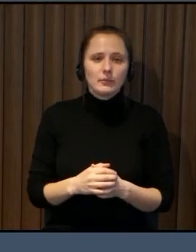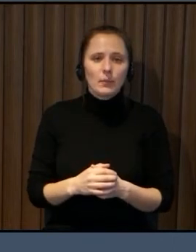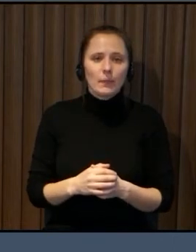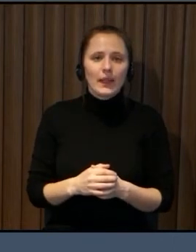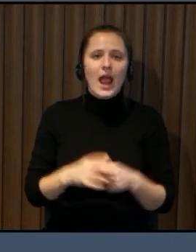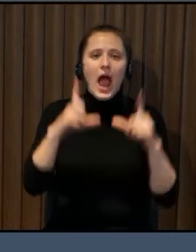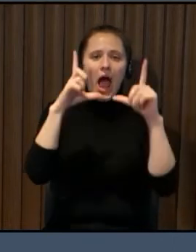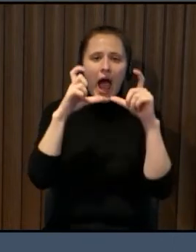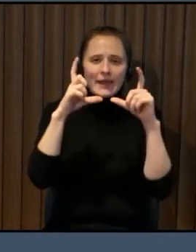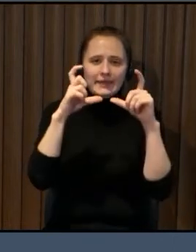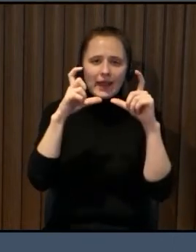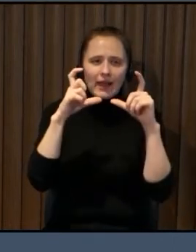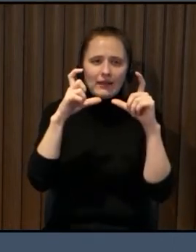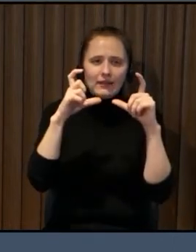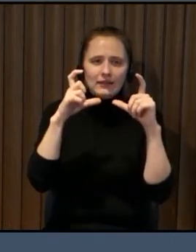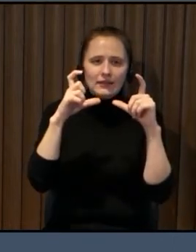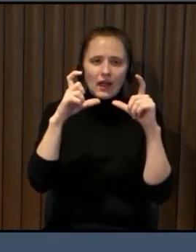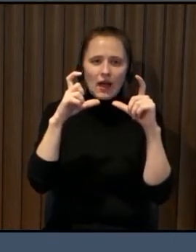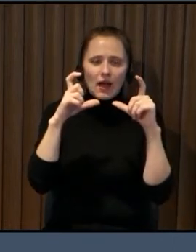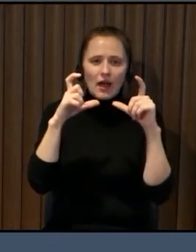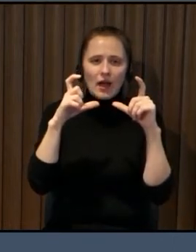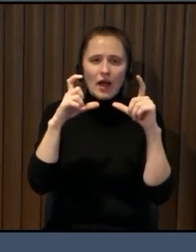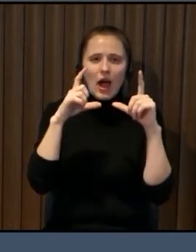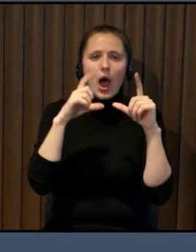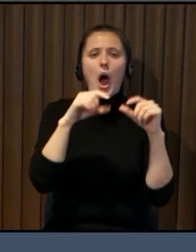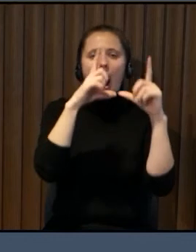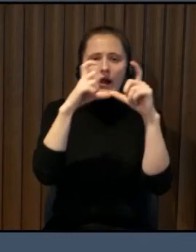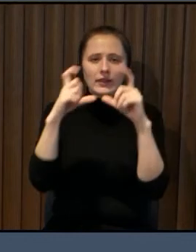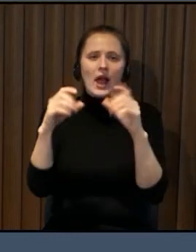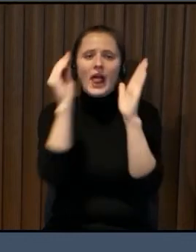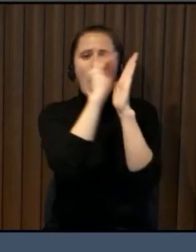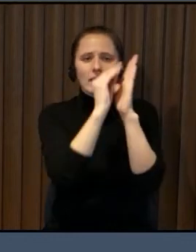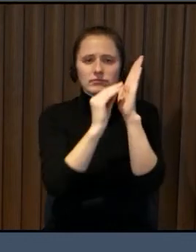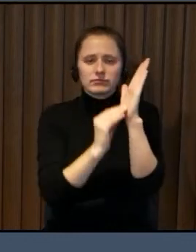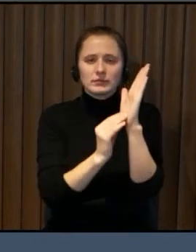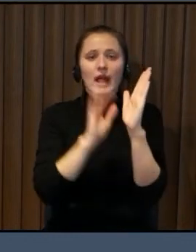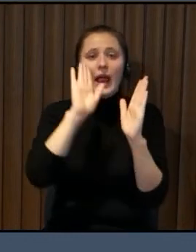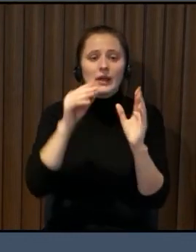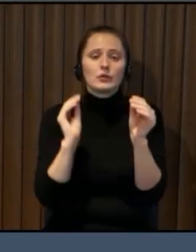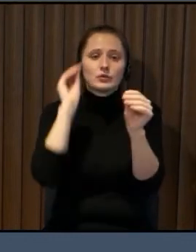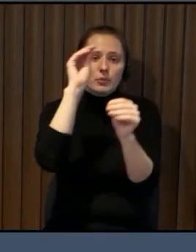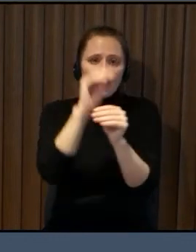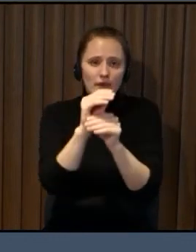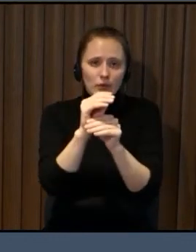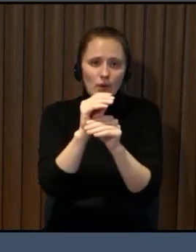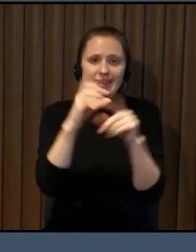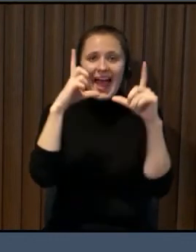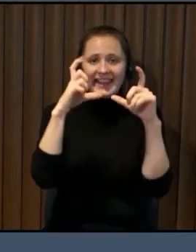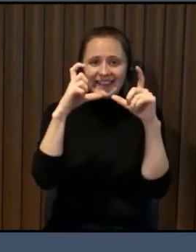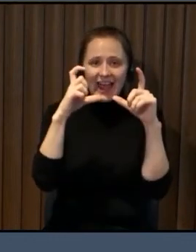to have them as a separate file. Next, about image alternatives. So if